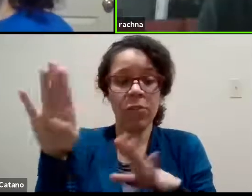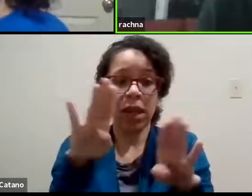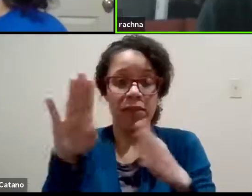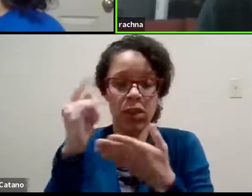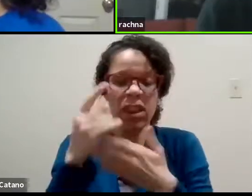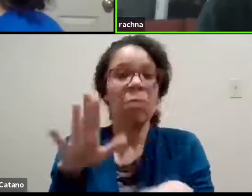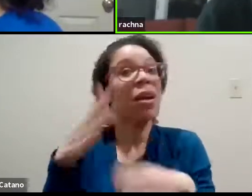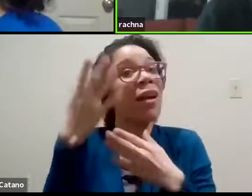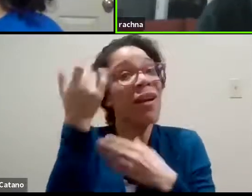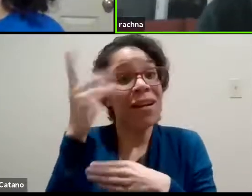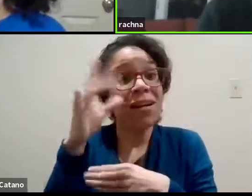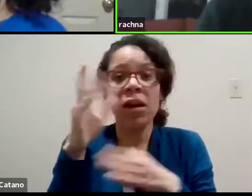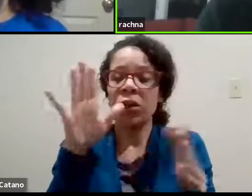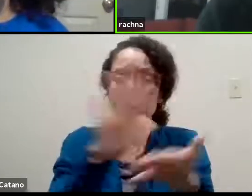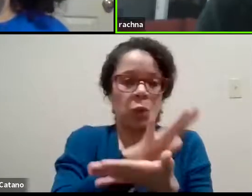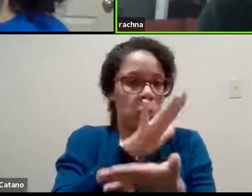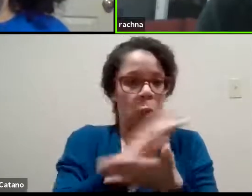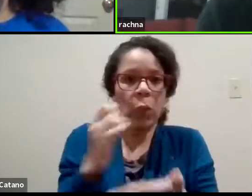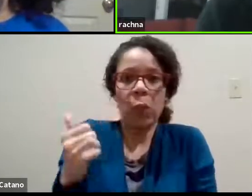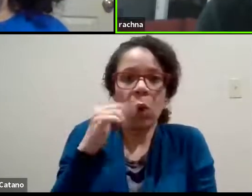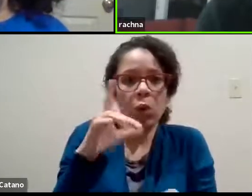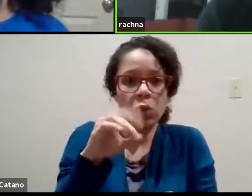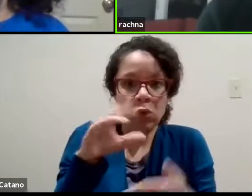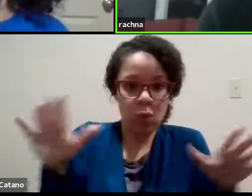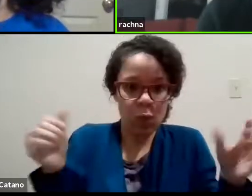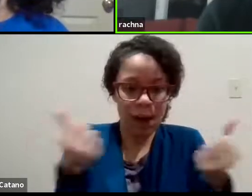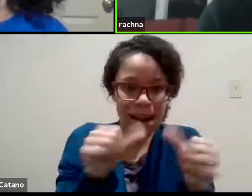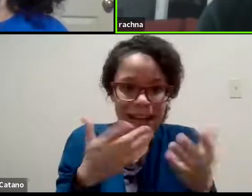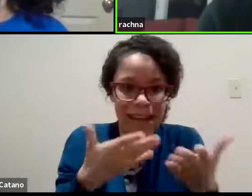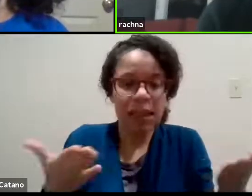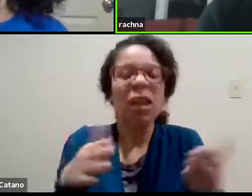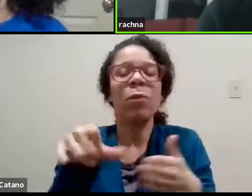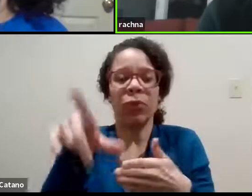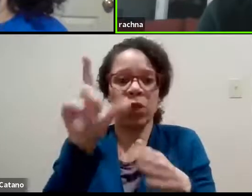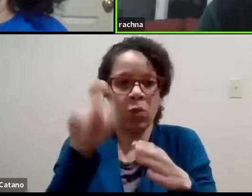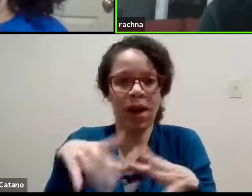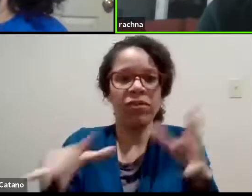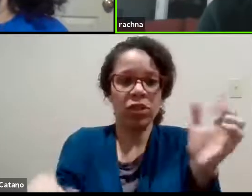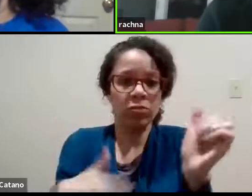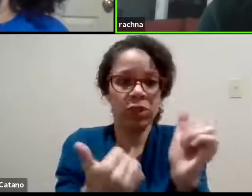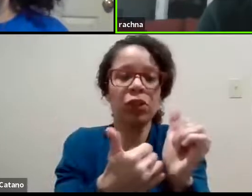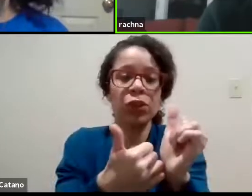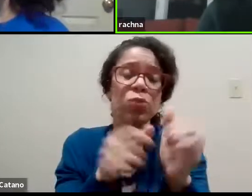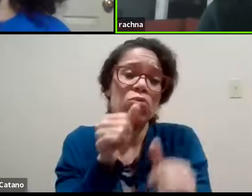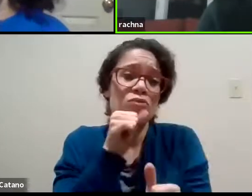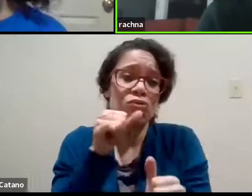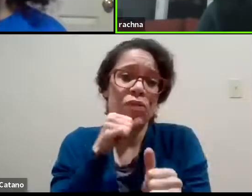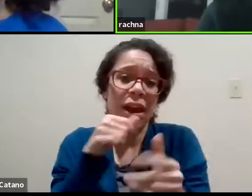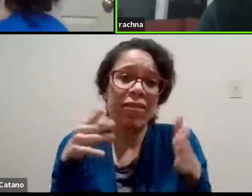school's not going to do anything, then you have to pursue private means.